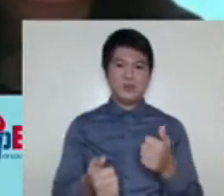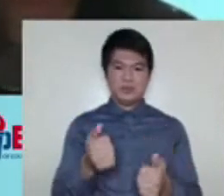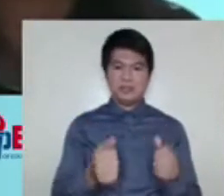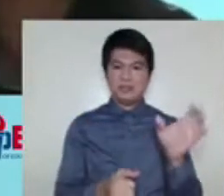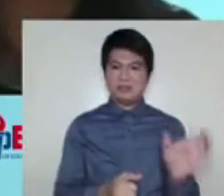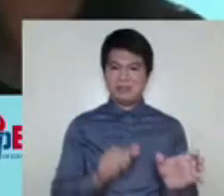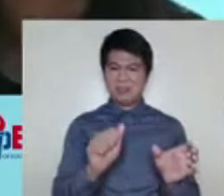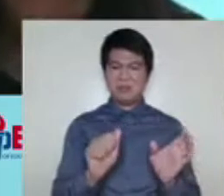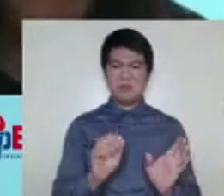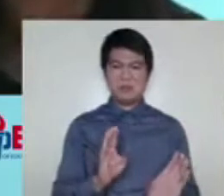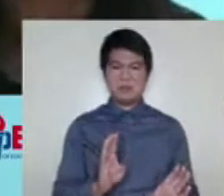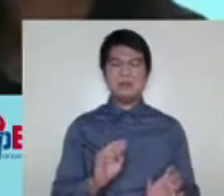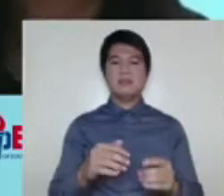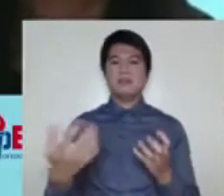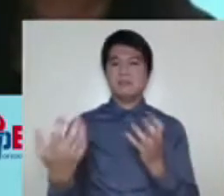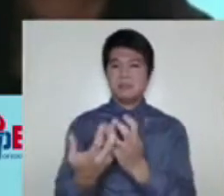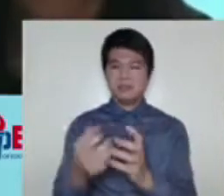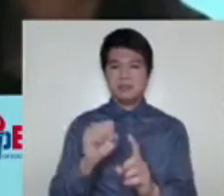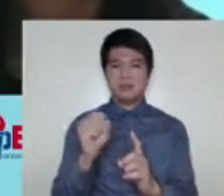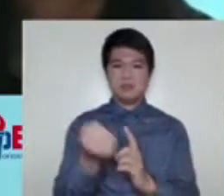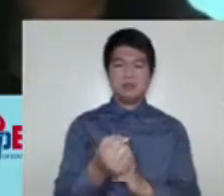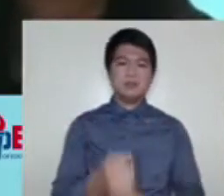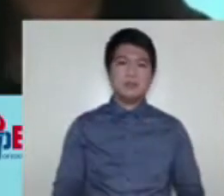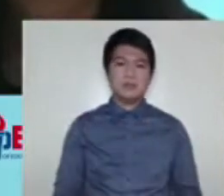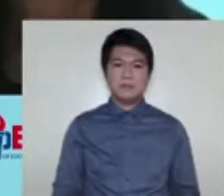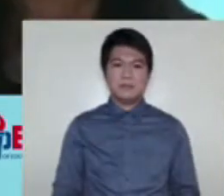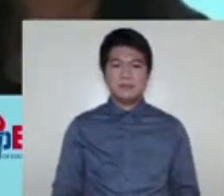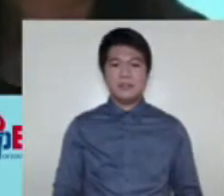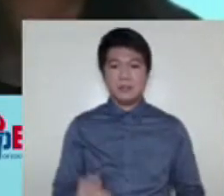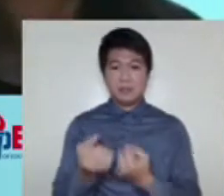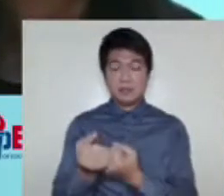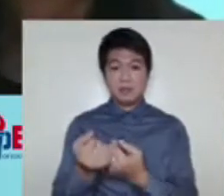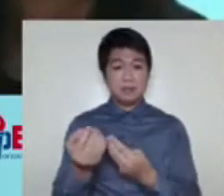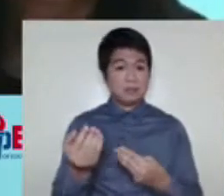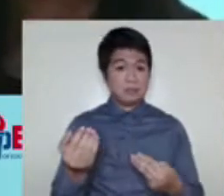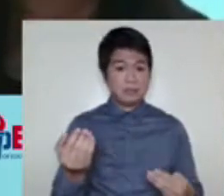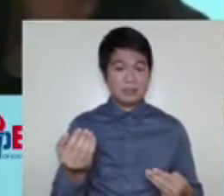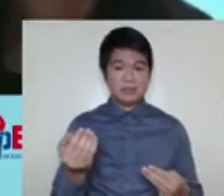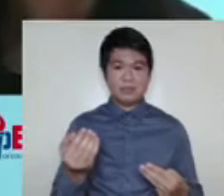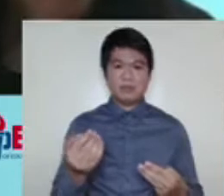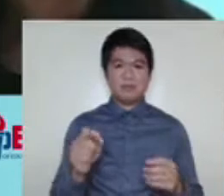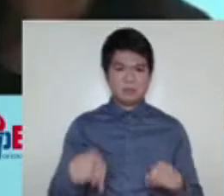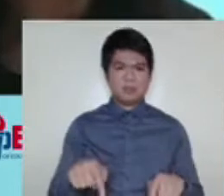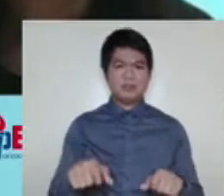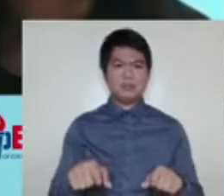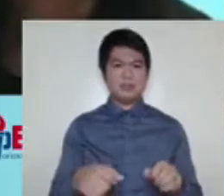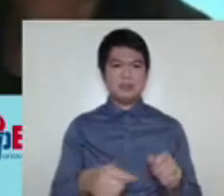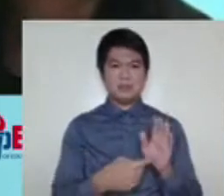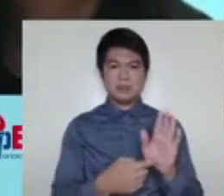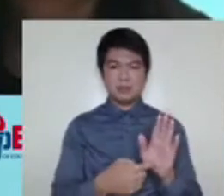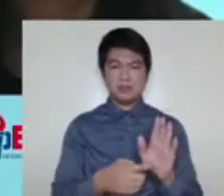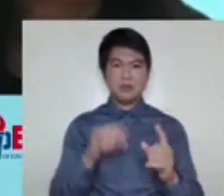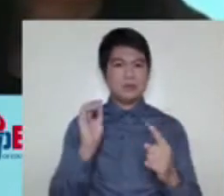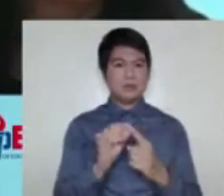A, any supplemental material that is able to demonstrate this objective. But if you do not have the